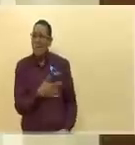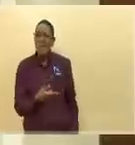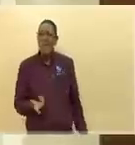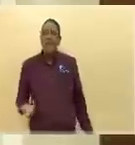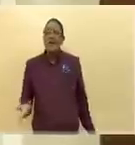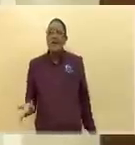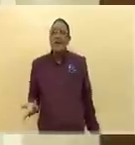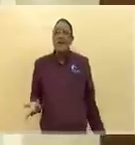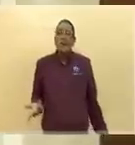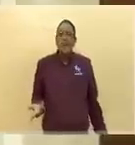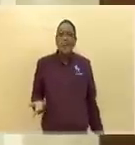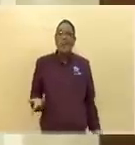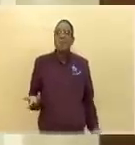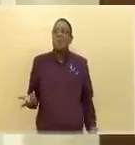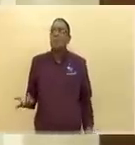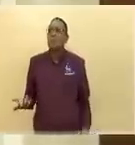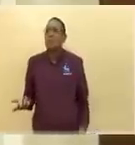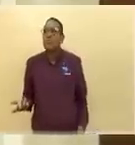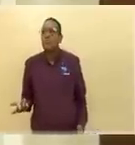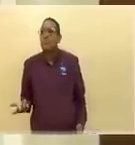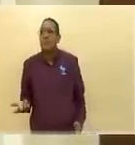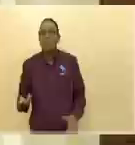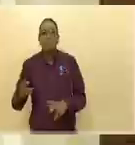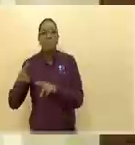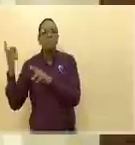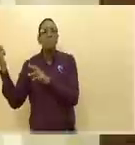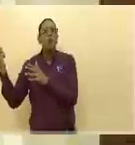are sitting somewhere in a vault,